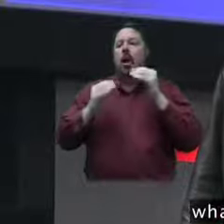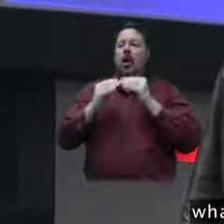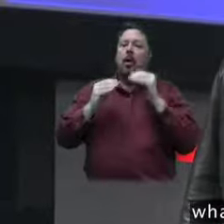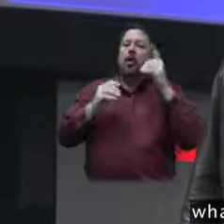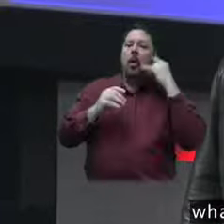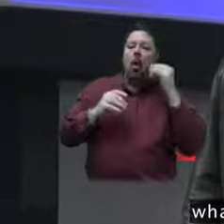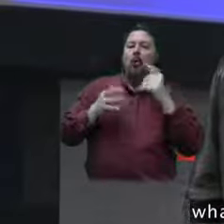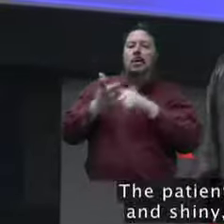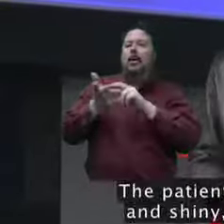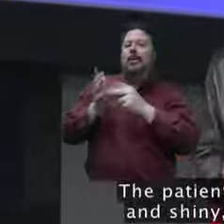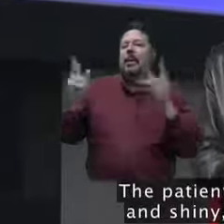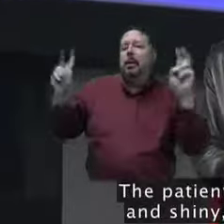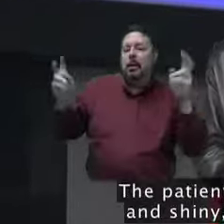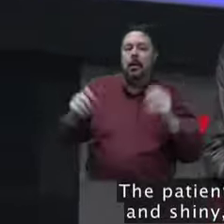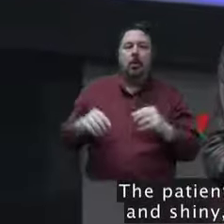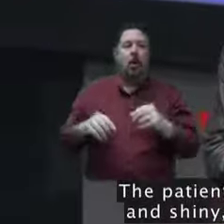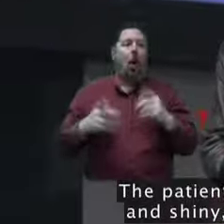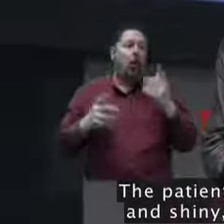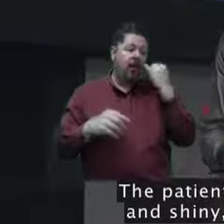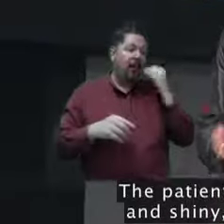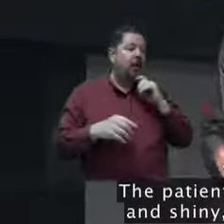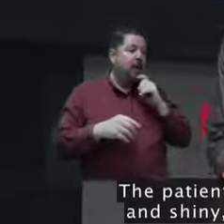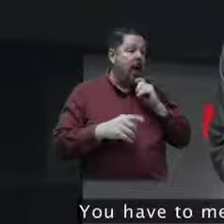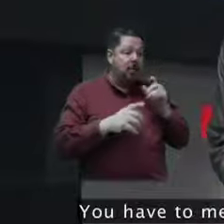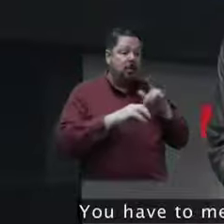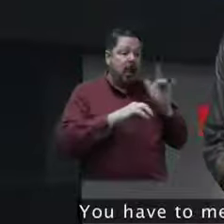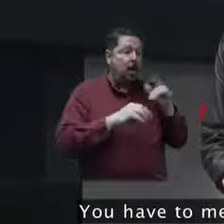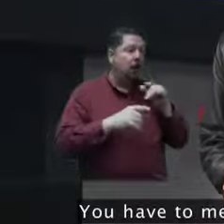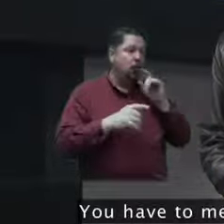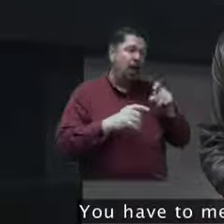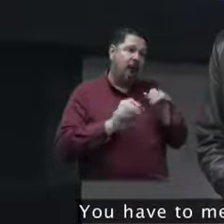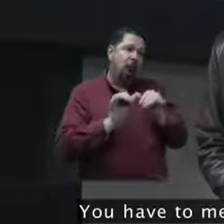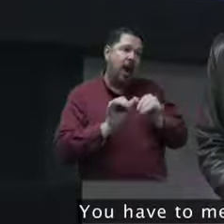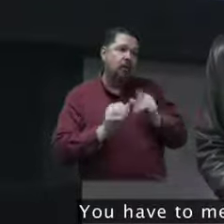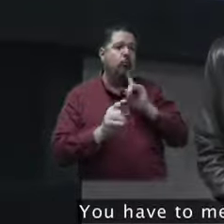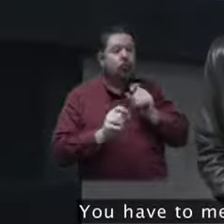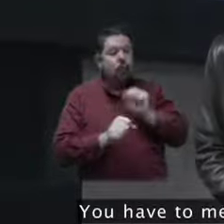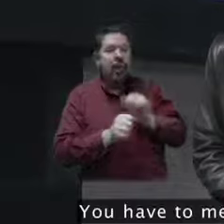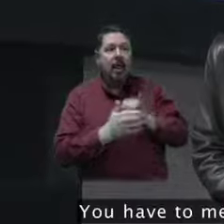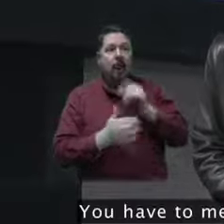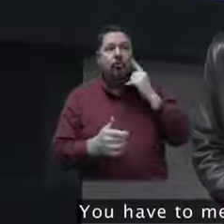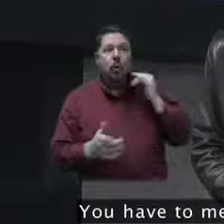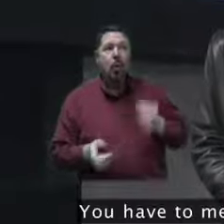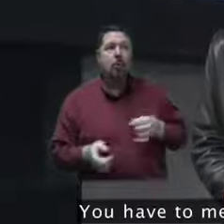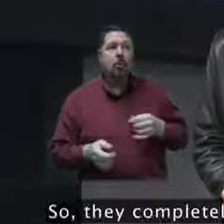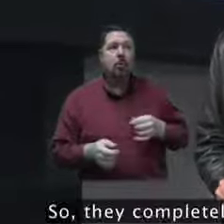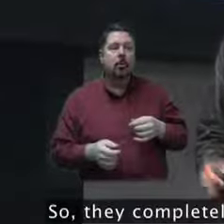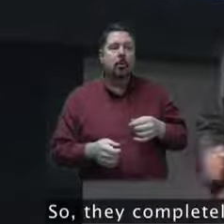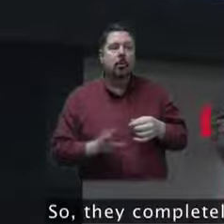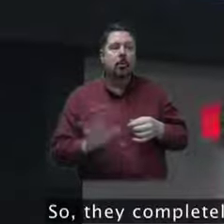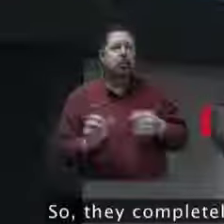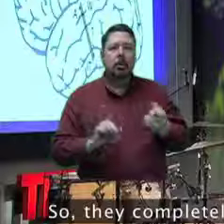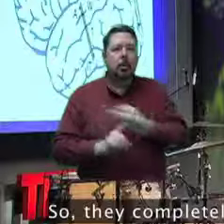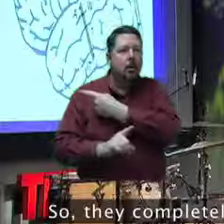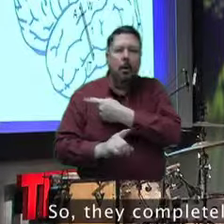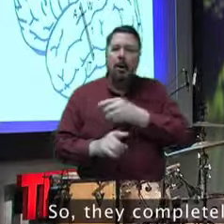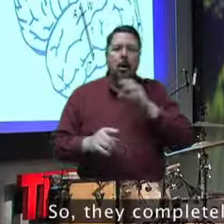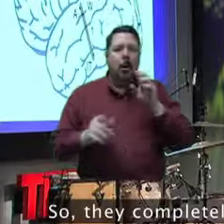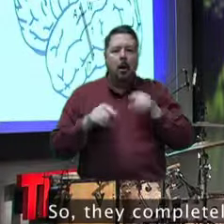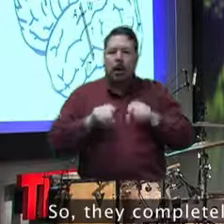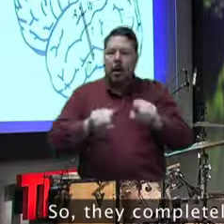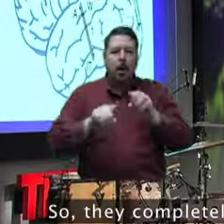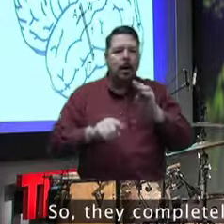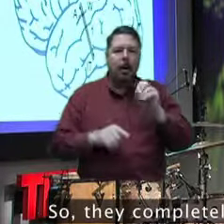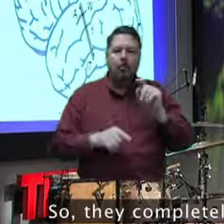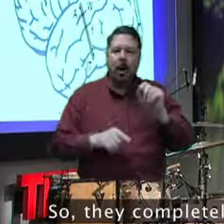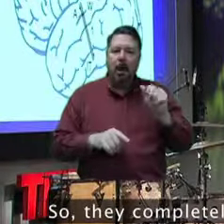mean? The patient says, well, if it's metallic and shiny, it doesn't mean it's gold. You have to measure a specific gravity. Okay? So they completely miss